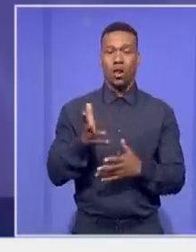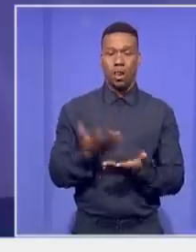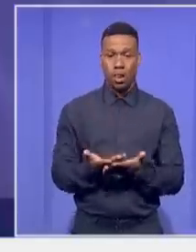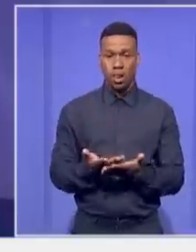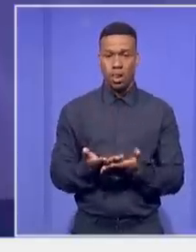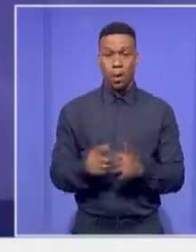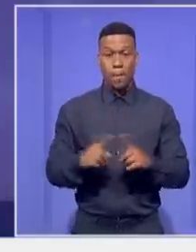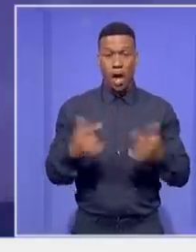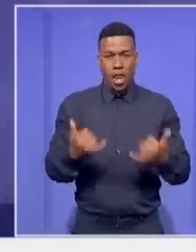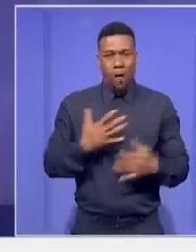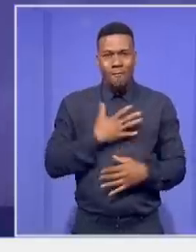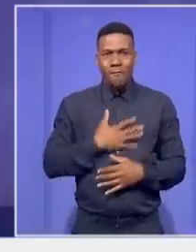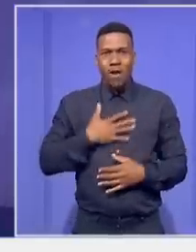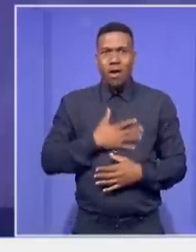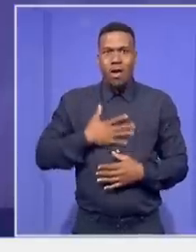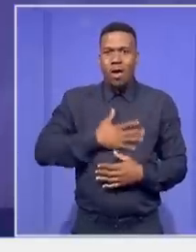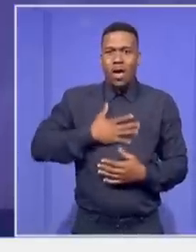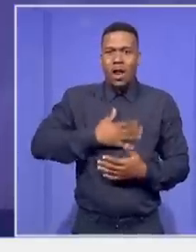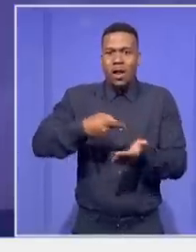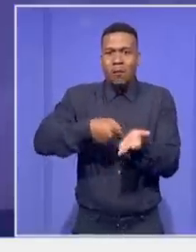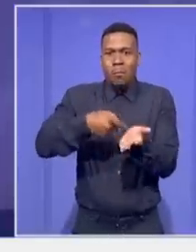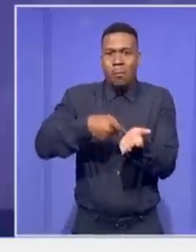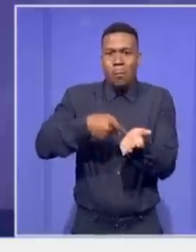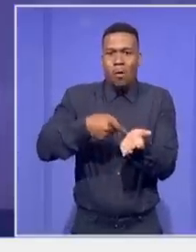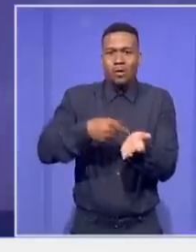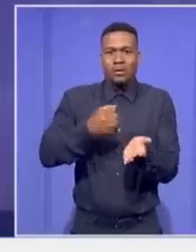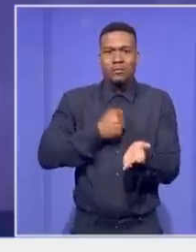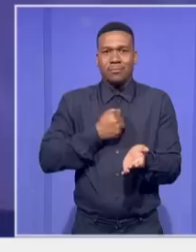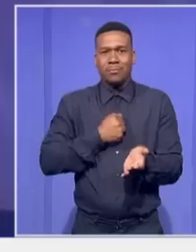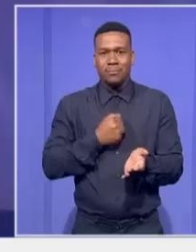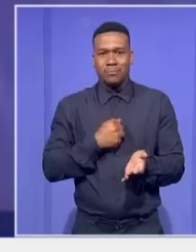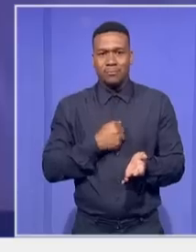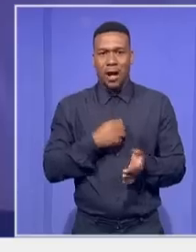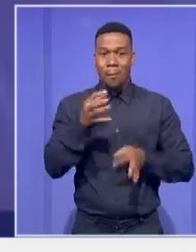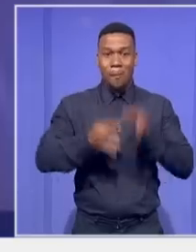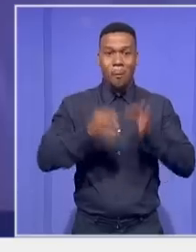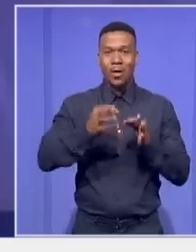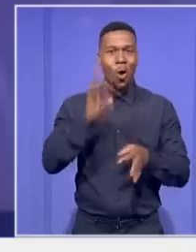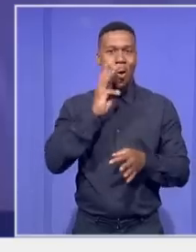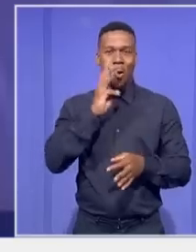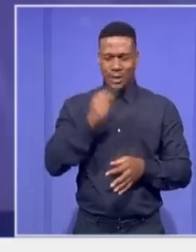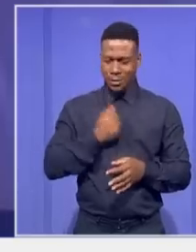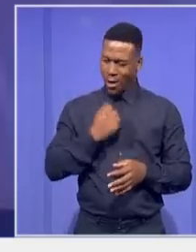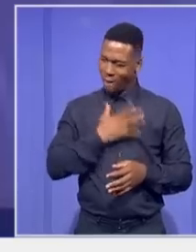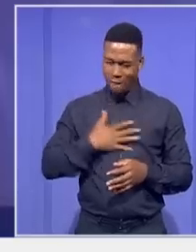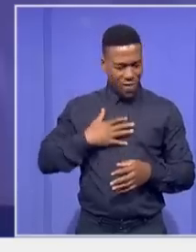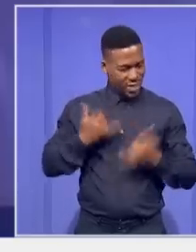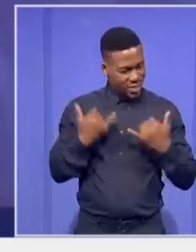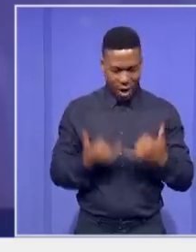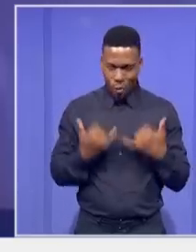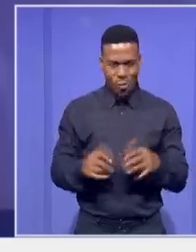my bones and I can feel it in my political waters that this time it's different.